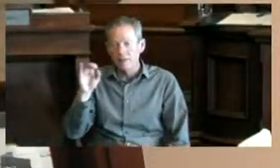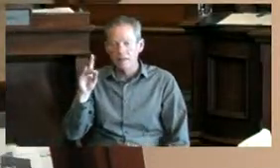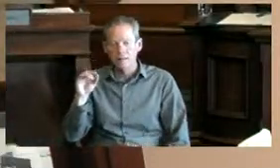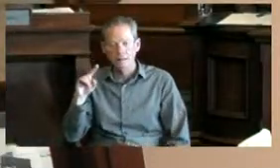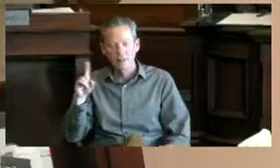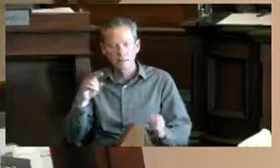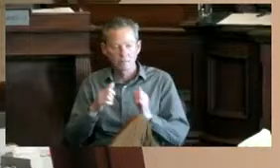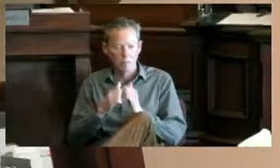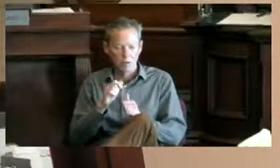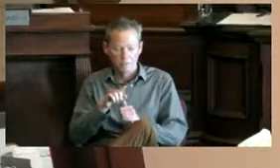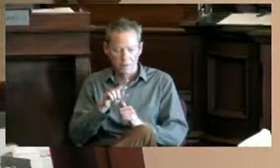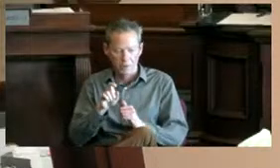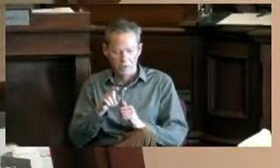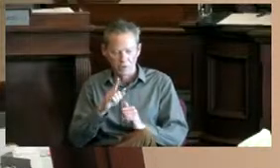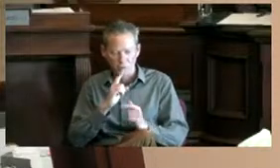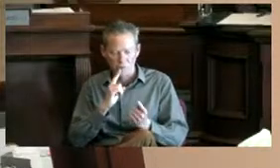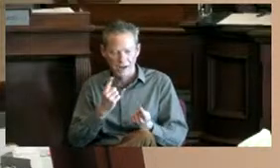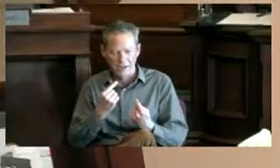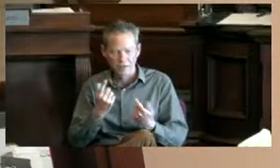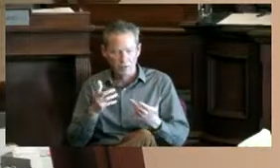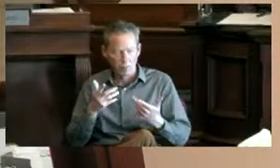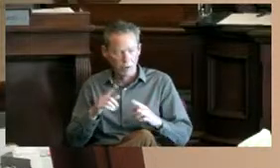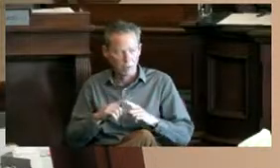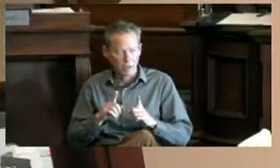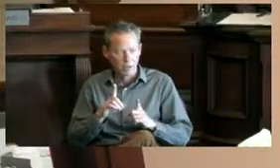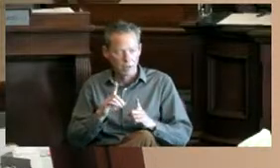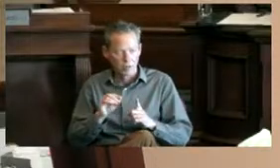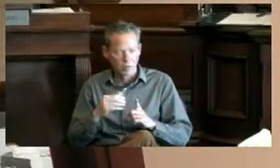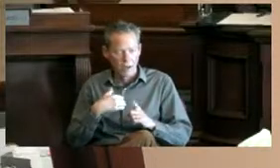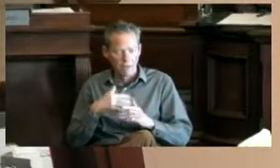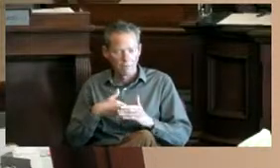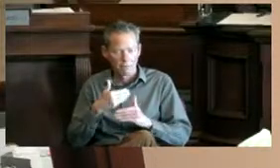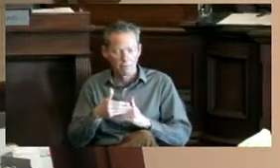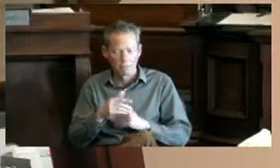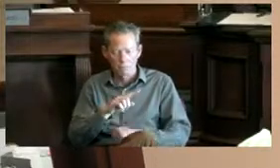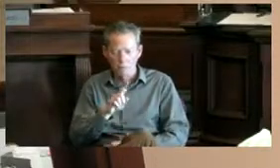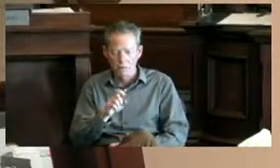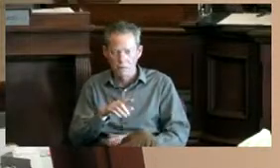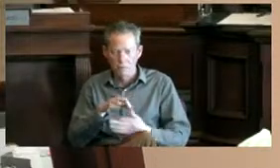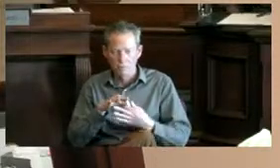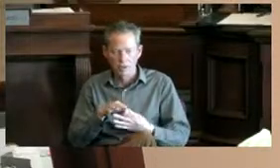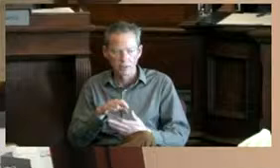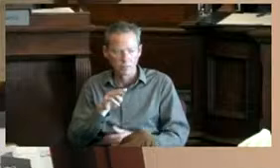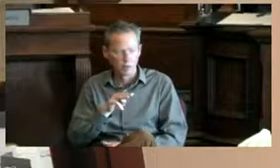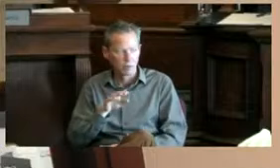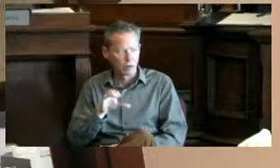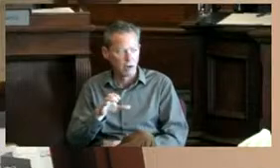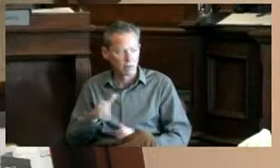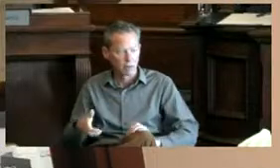most of my questions were answered already, but I do have a follow-up related to the Monroe County collaboration, because I know